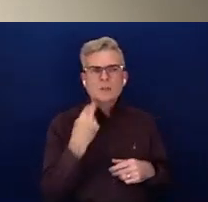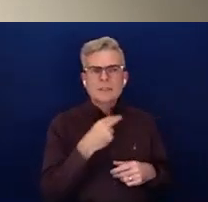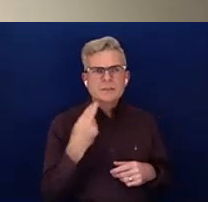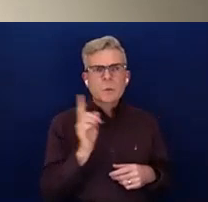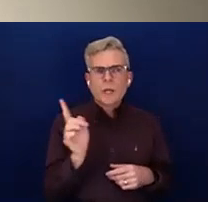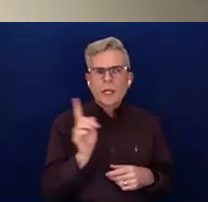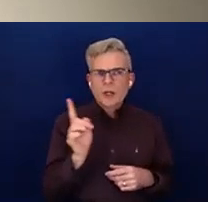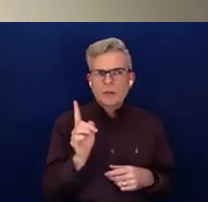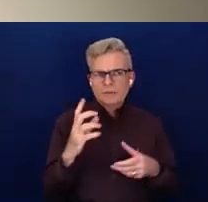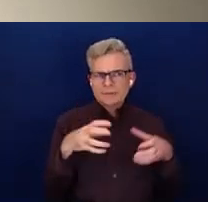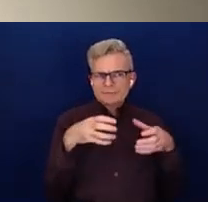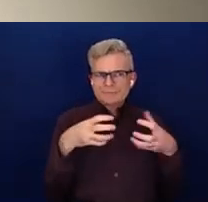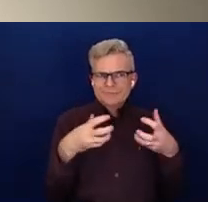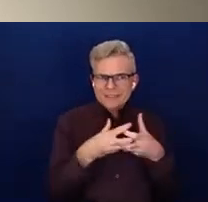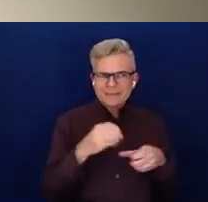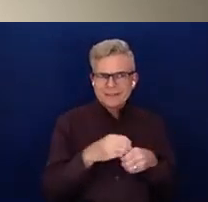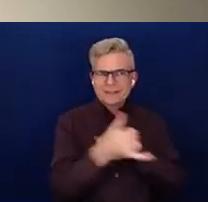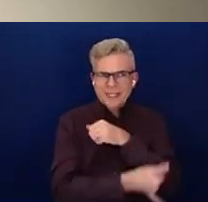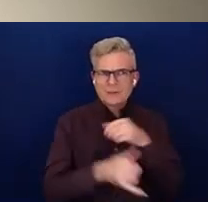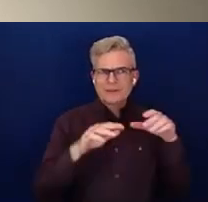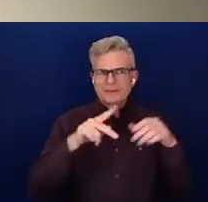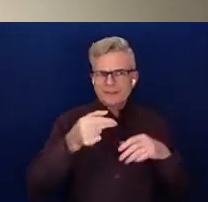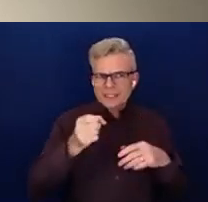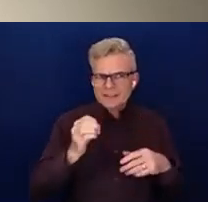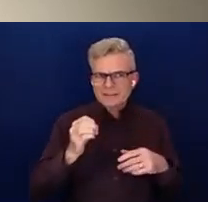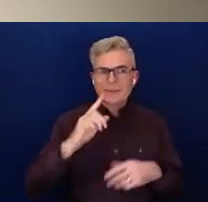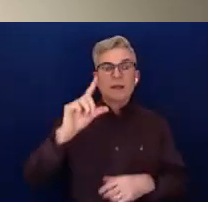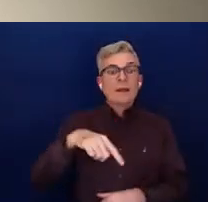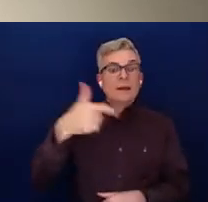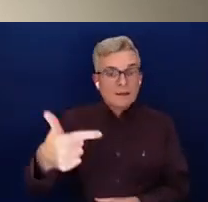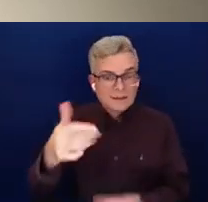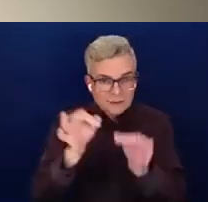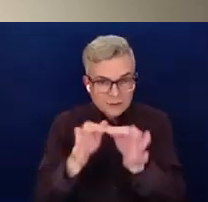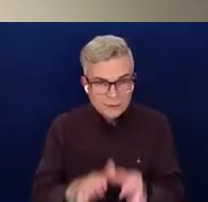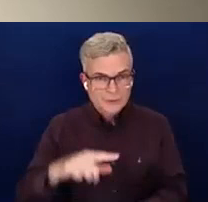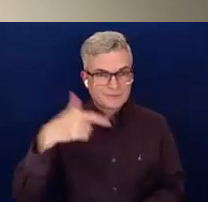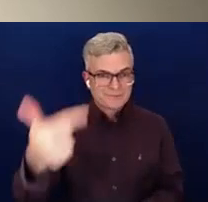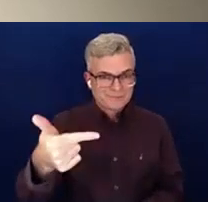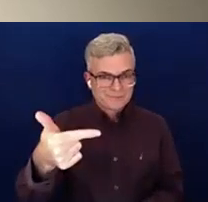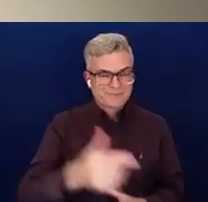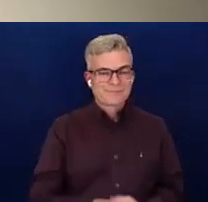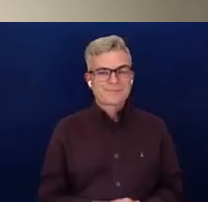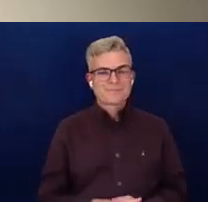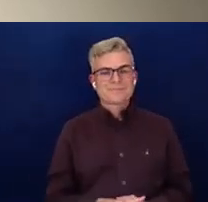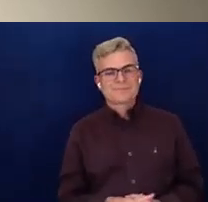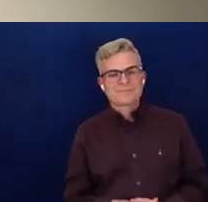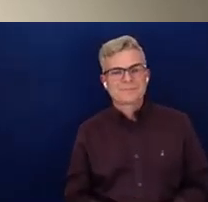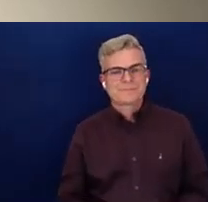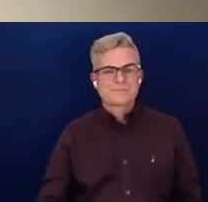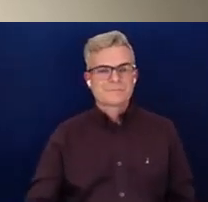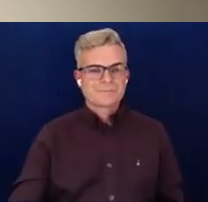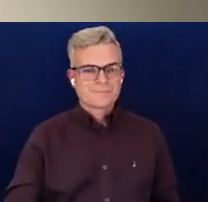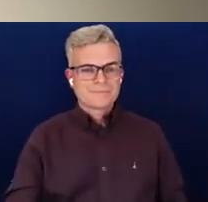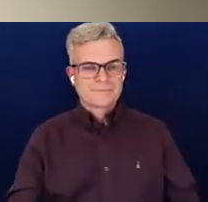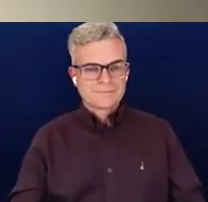groups. Yeah, that's another great question, and I don't know that I have a definitive answer on